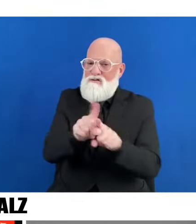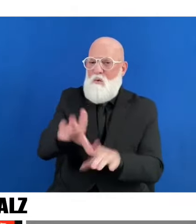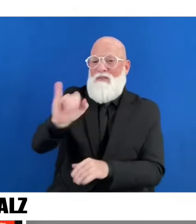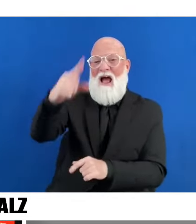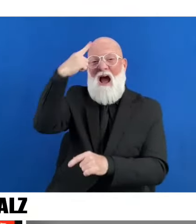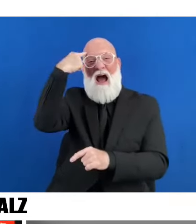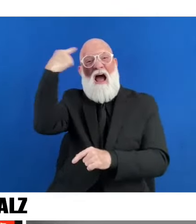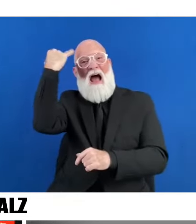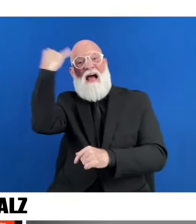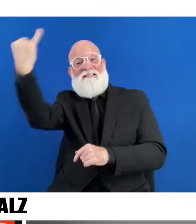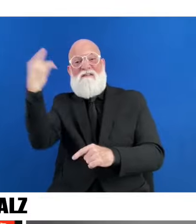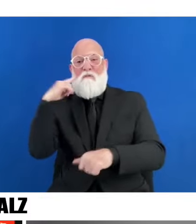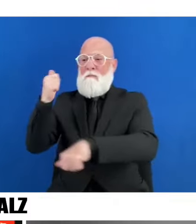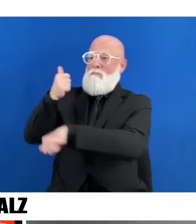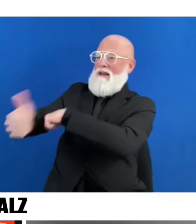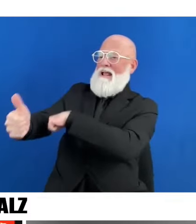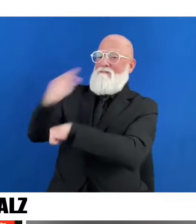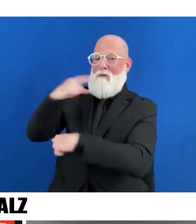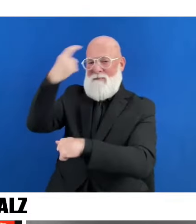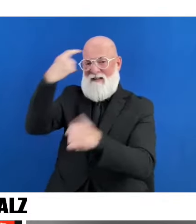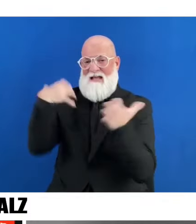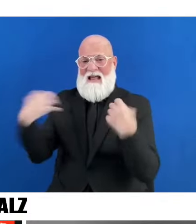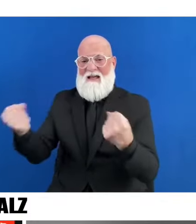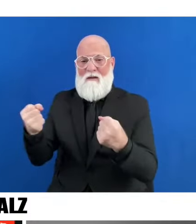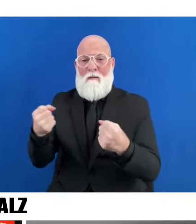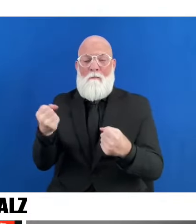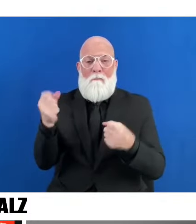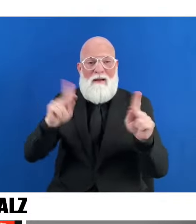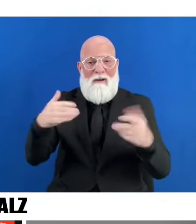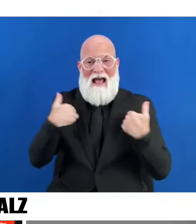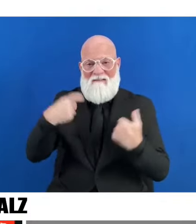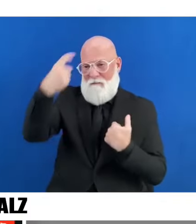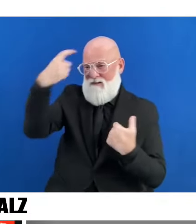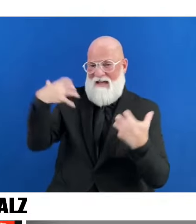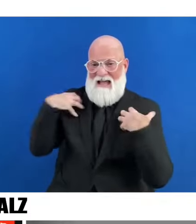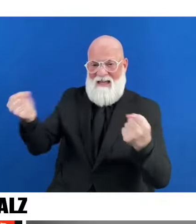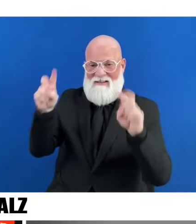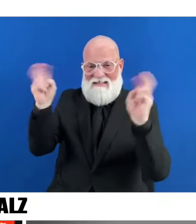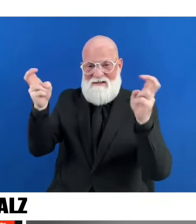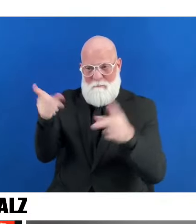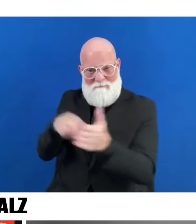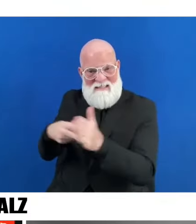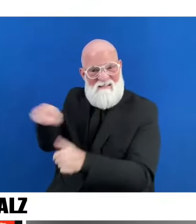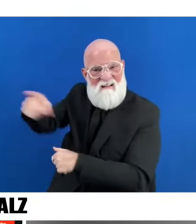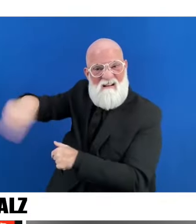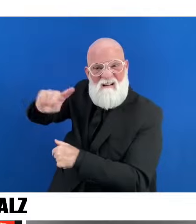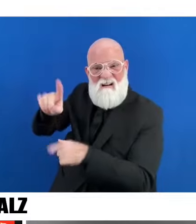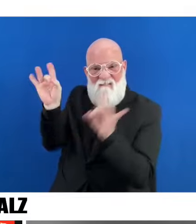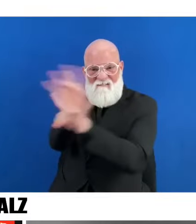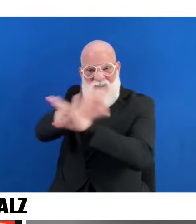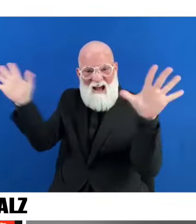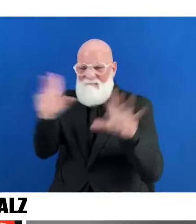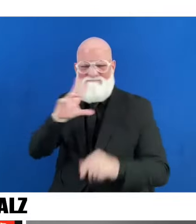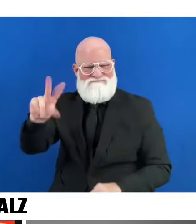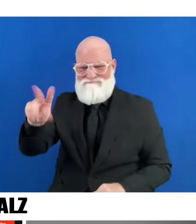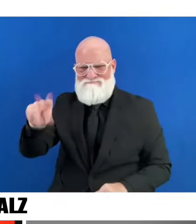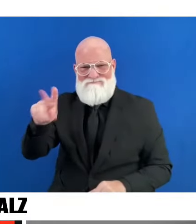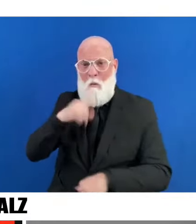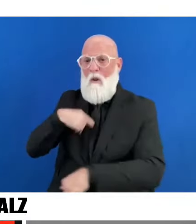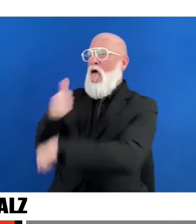mental health issue doesn't mean you're violent. And I think what we end up doing is we start looking for a scapegoat. Sometimes it just is the